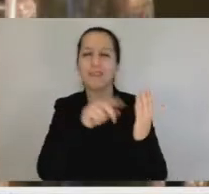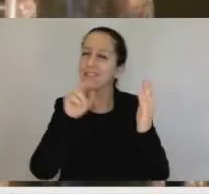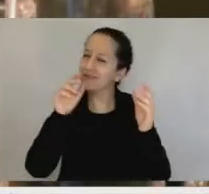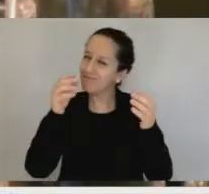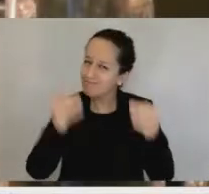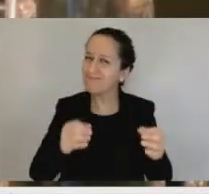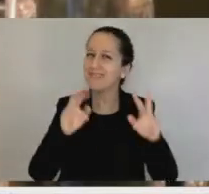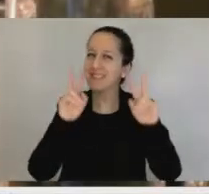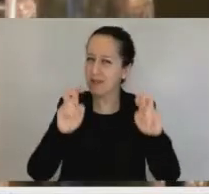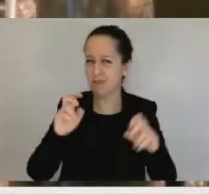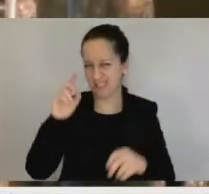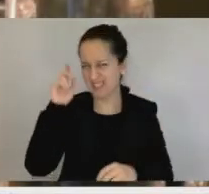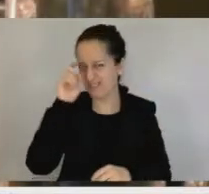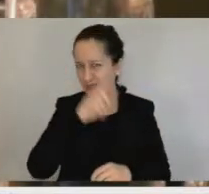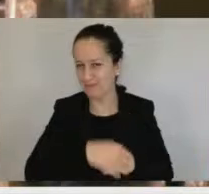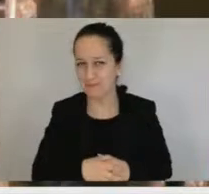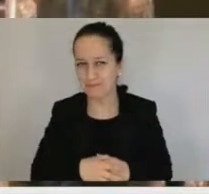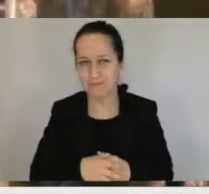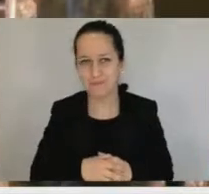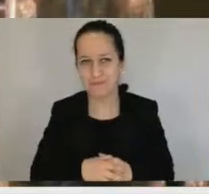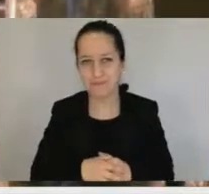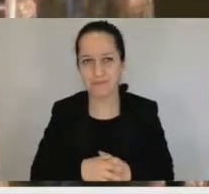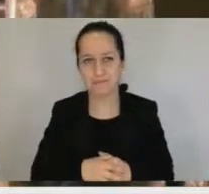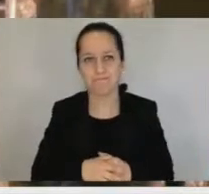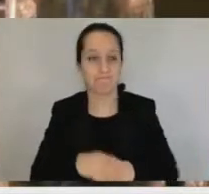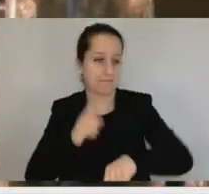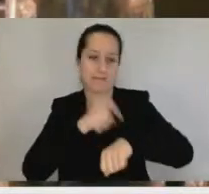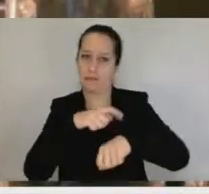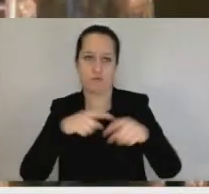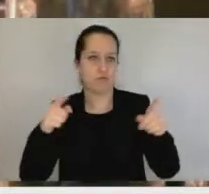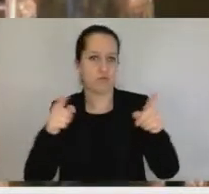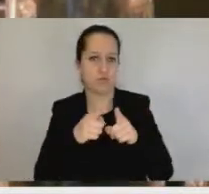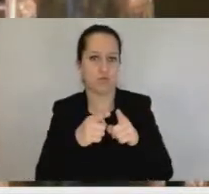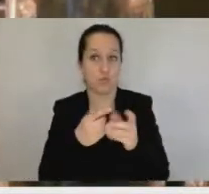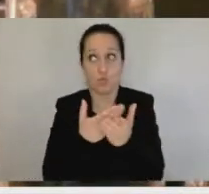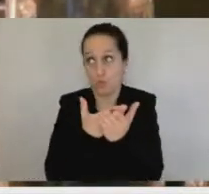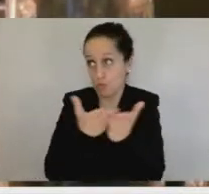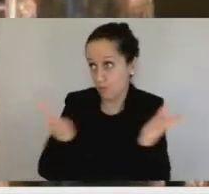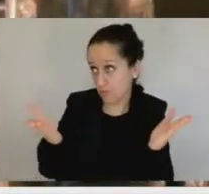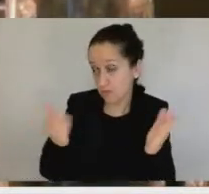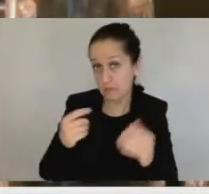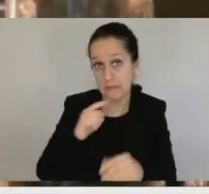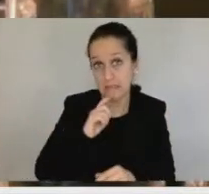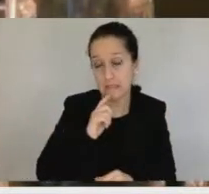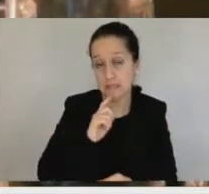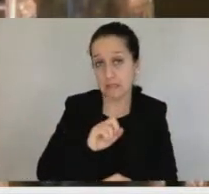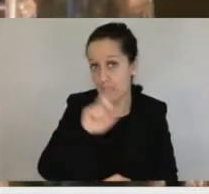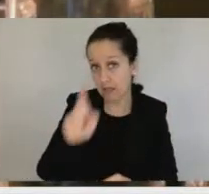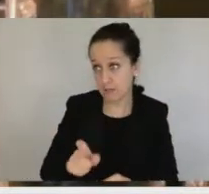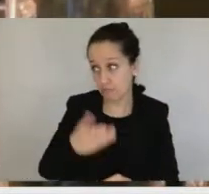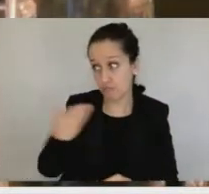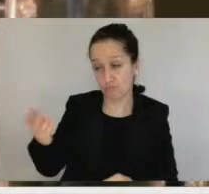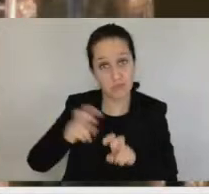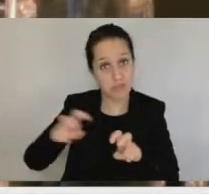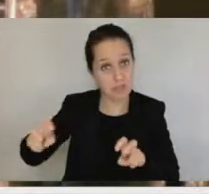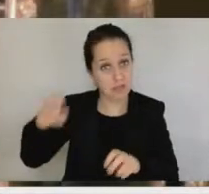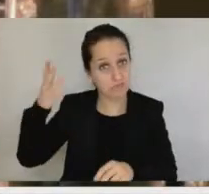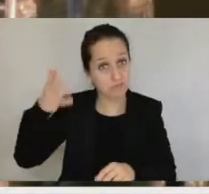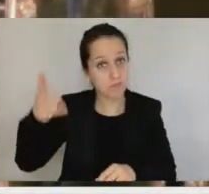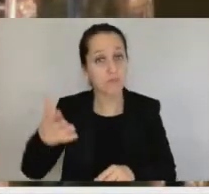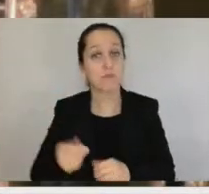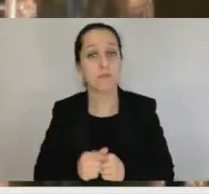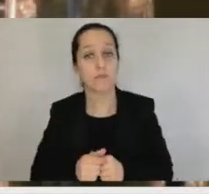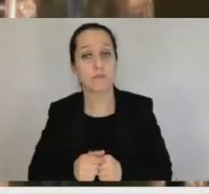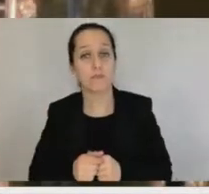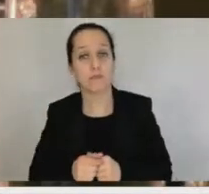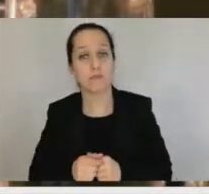just heard. We don't have much time. I do have a general question to all panelists. But